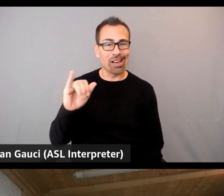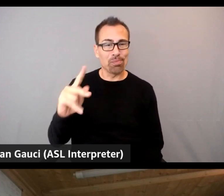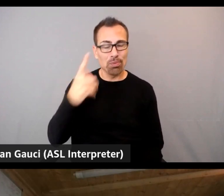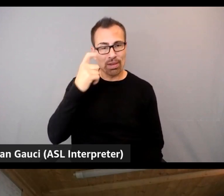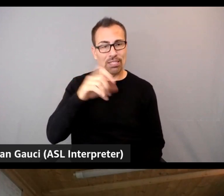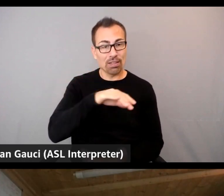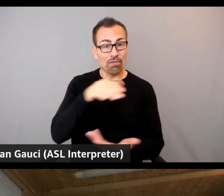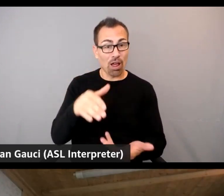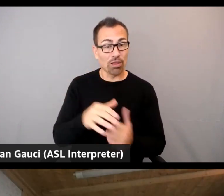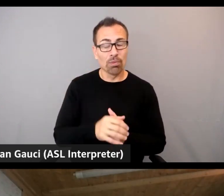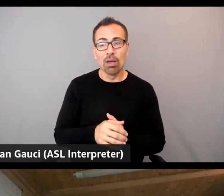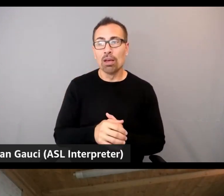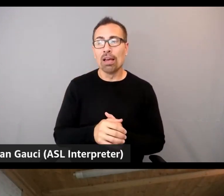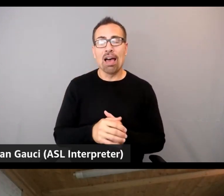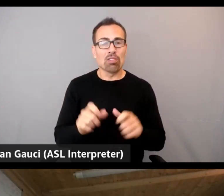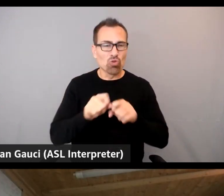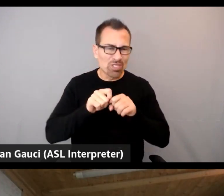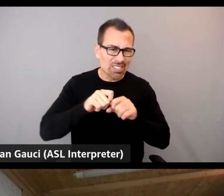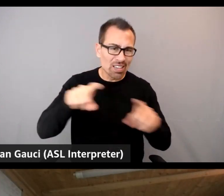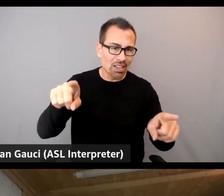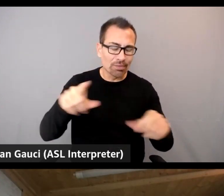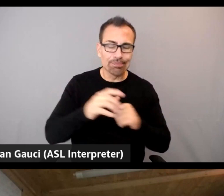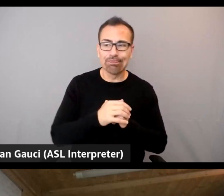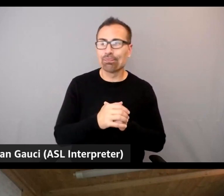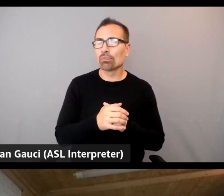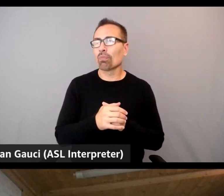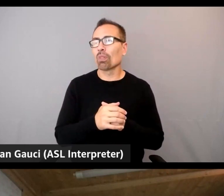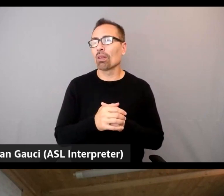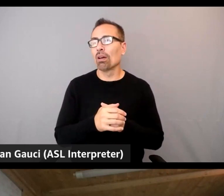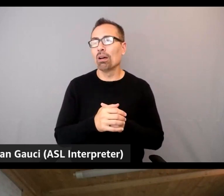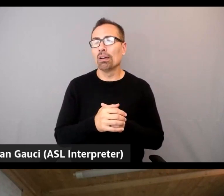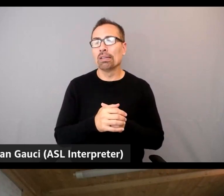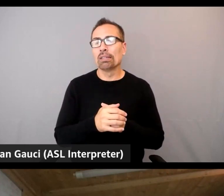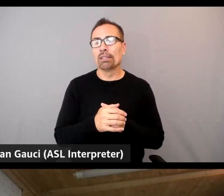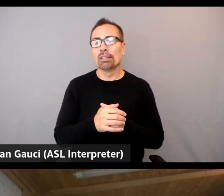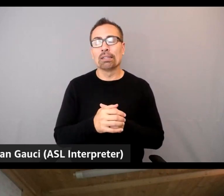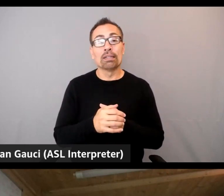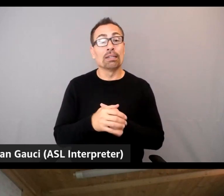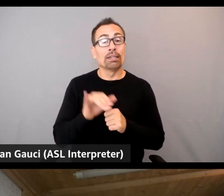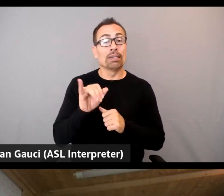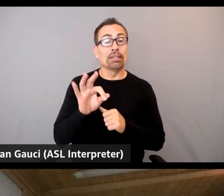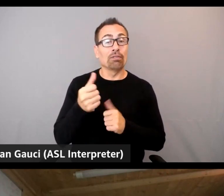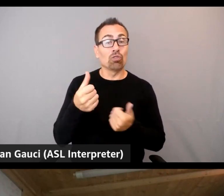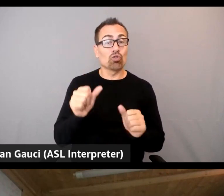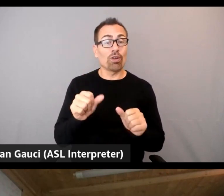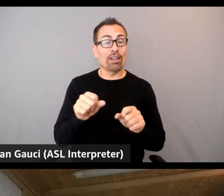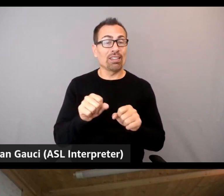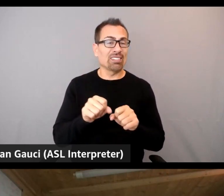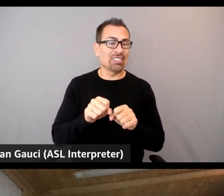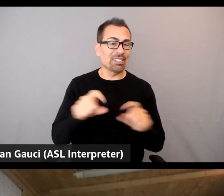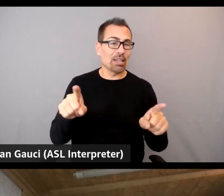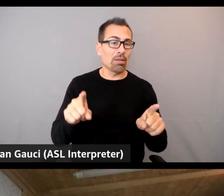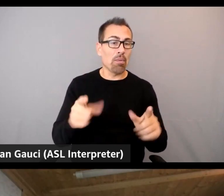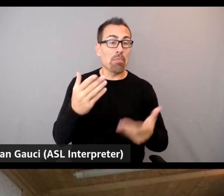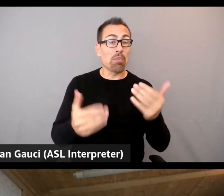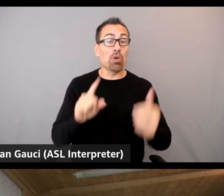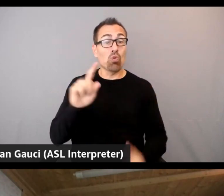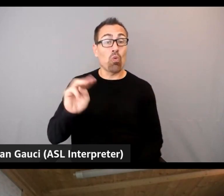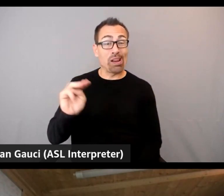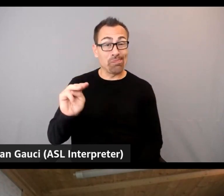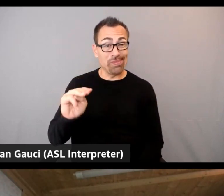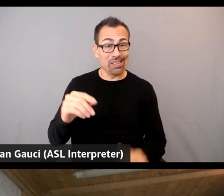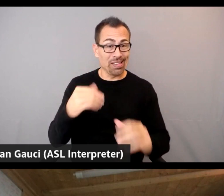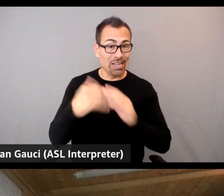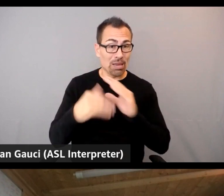and you'd send, you would say, I'll send. If you try to send, say you have a million emails a day, you try to send them over